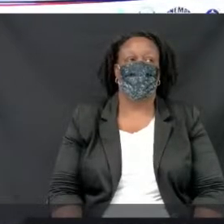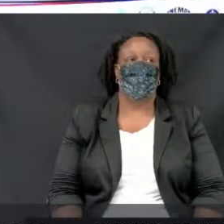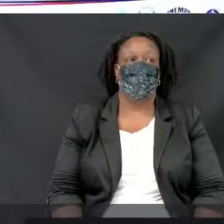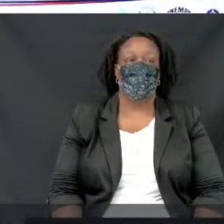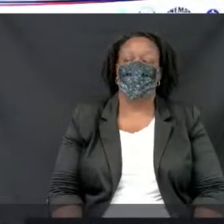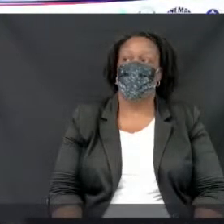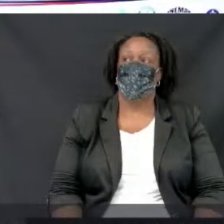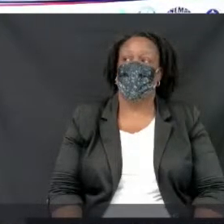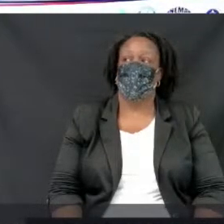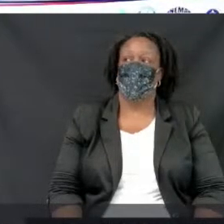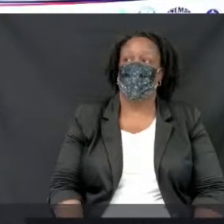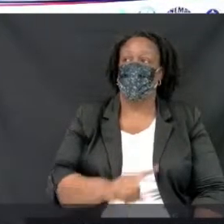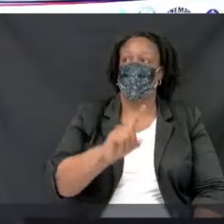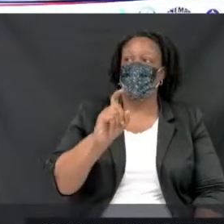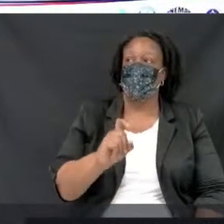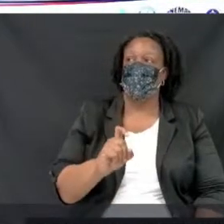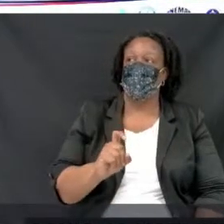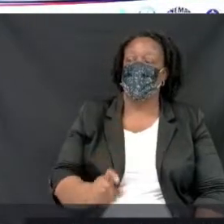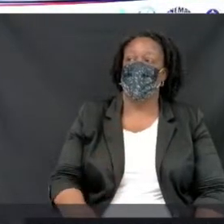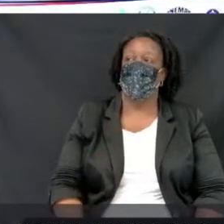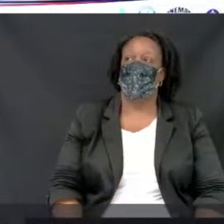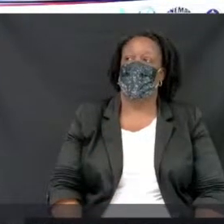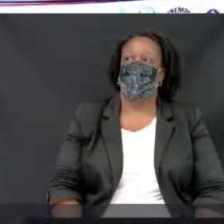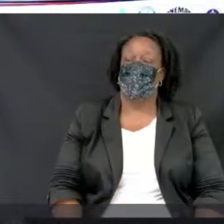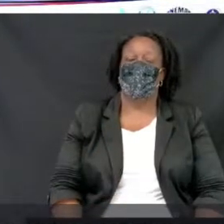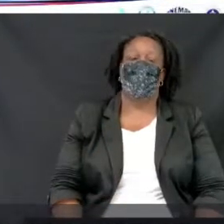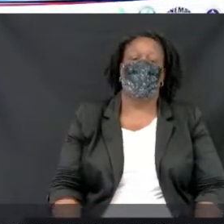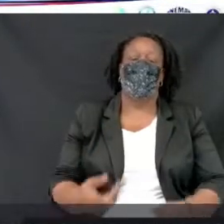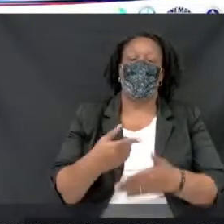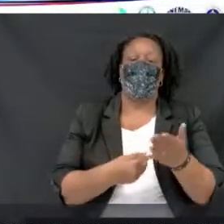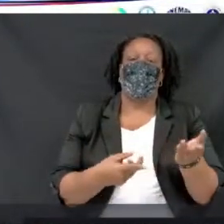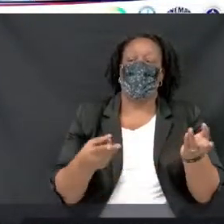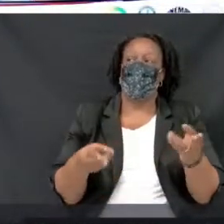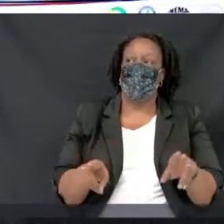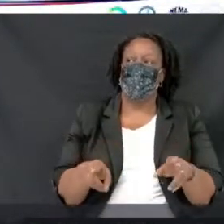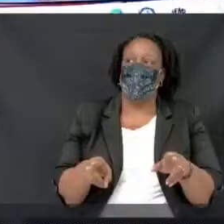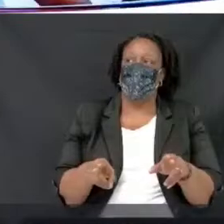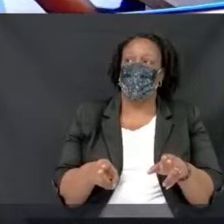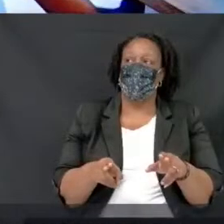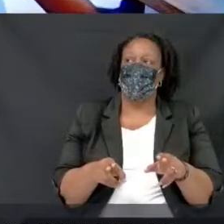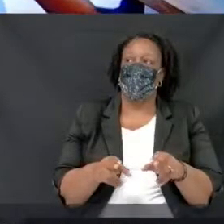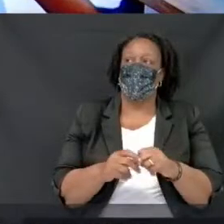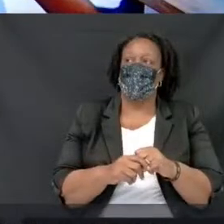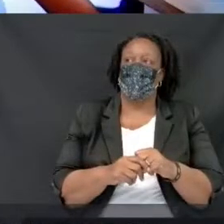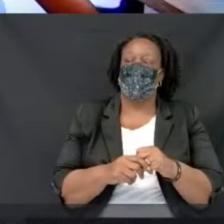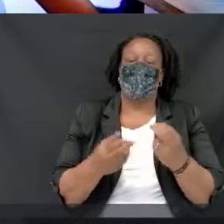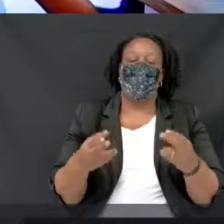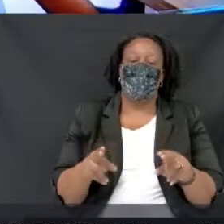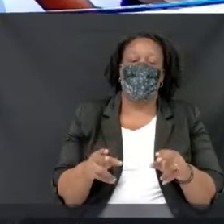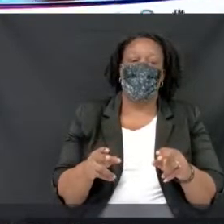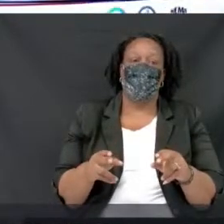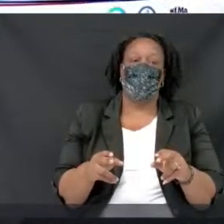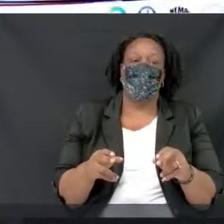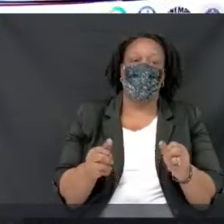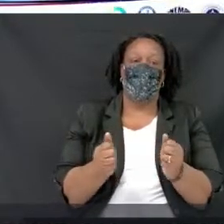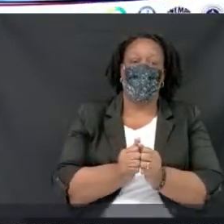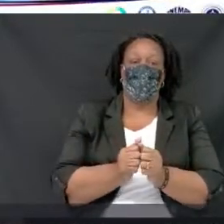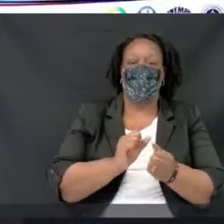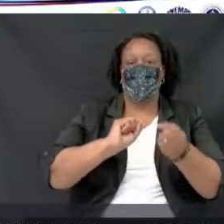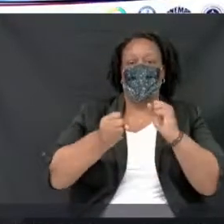What's the situation on competitive sports now that we are almost at 80%?